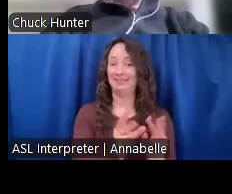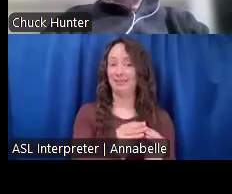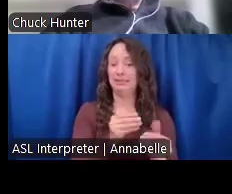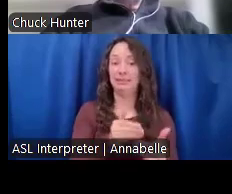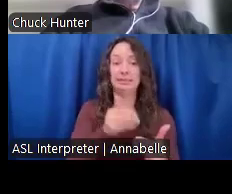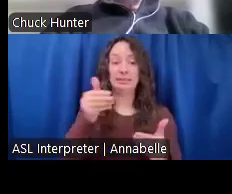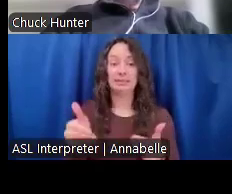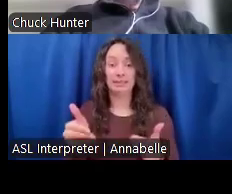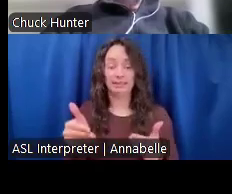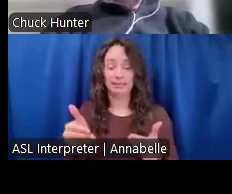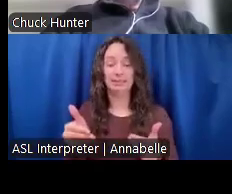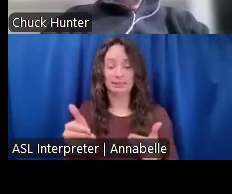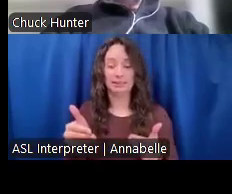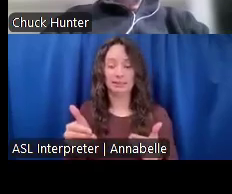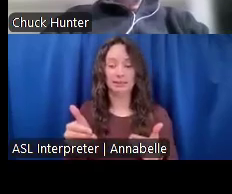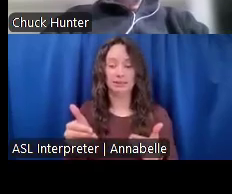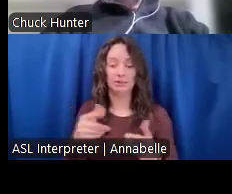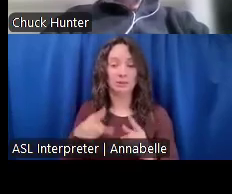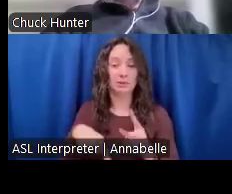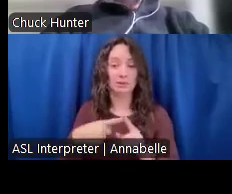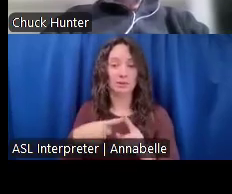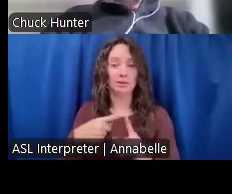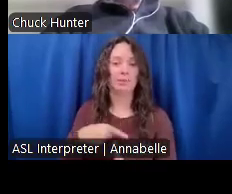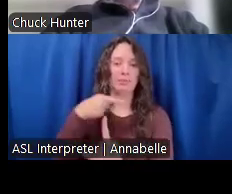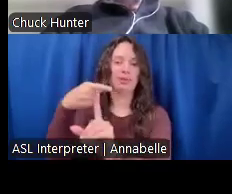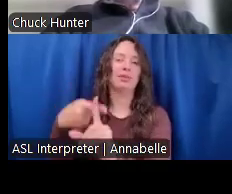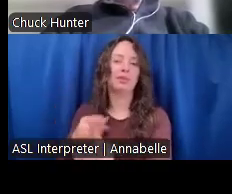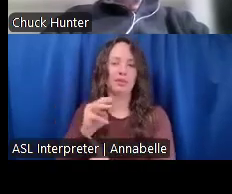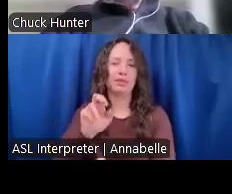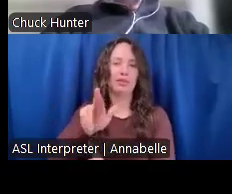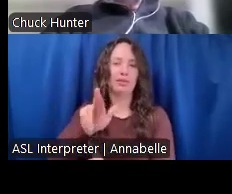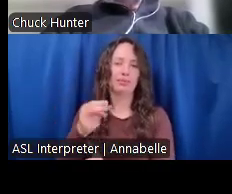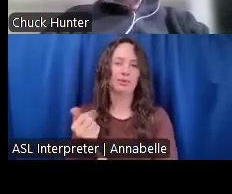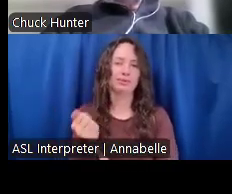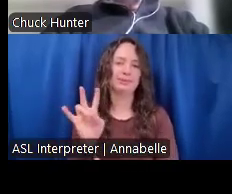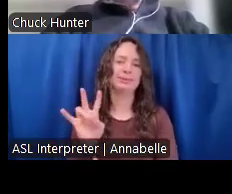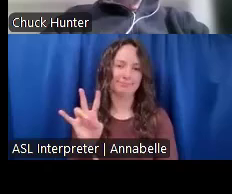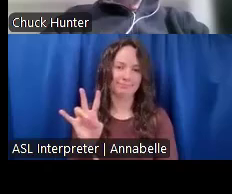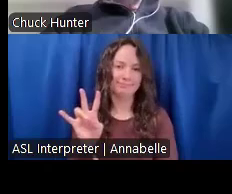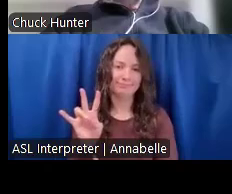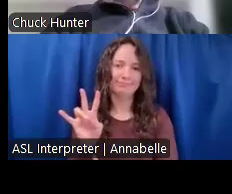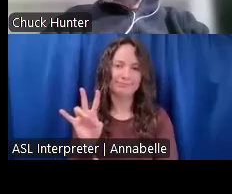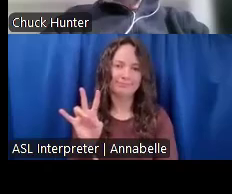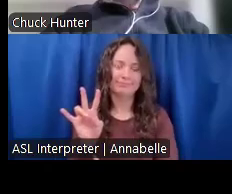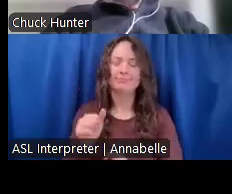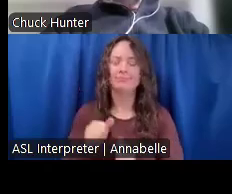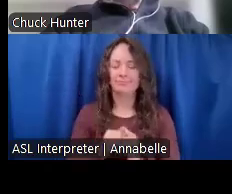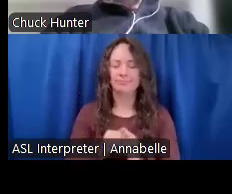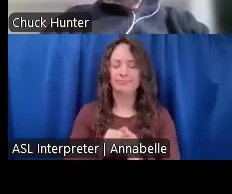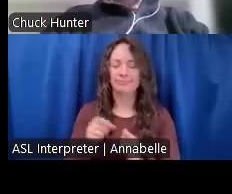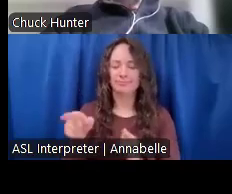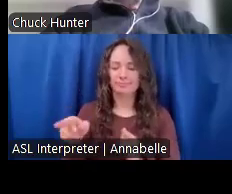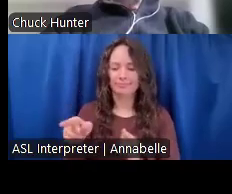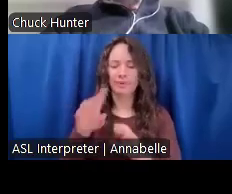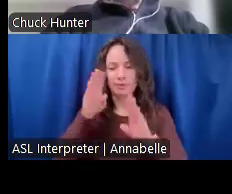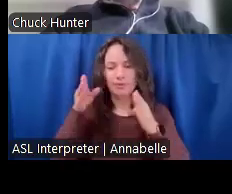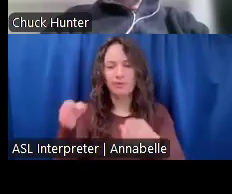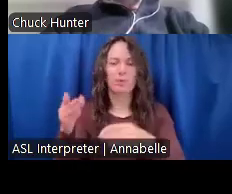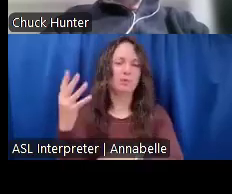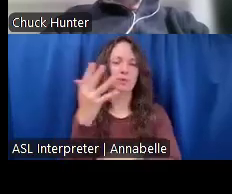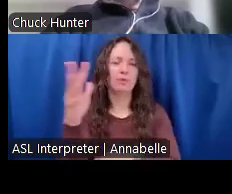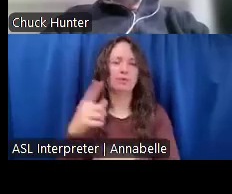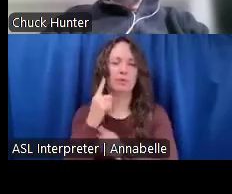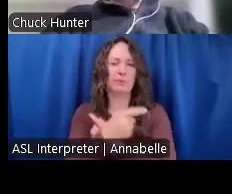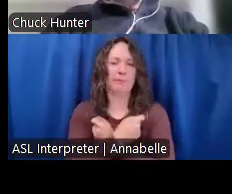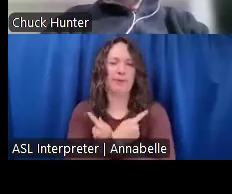up is a month from today, and that's March 17th, and it's going to be forest dwelling bat conservation. So I hope you can